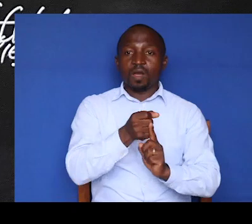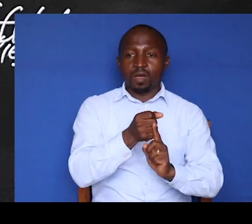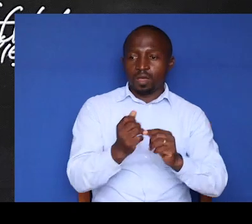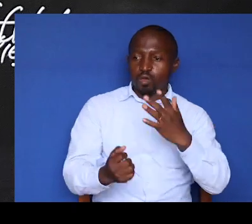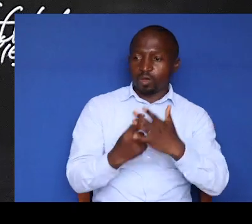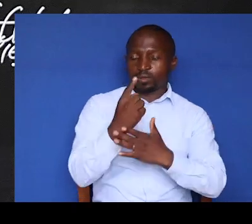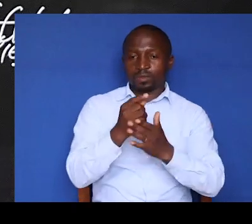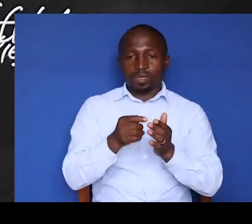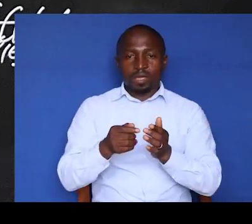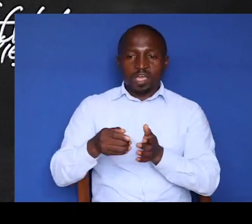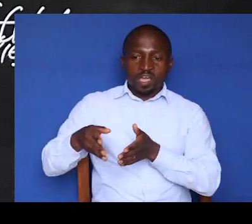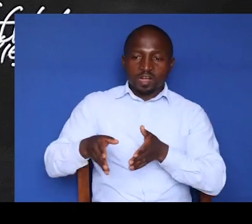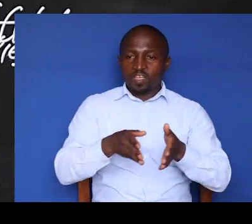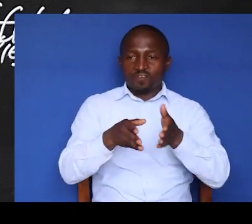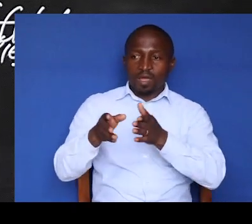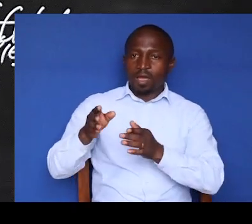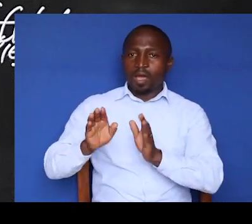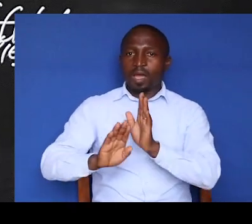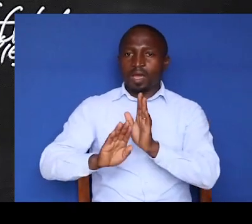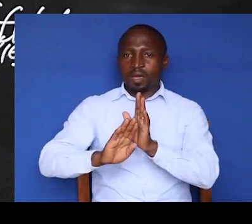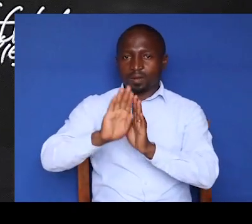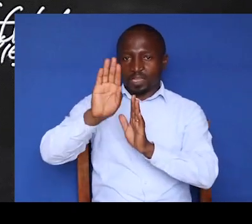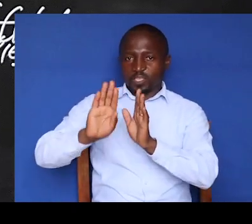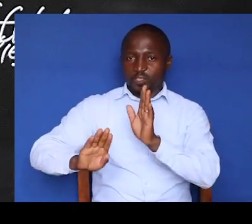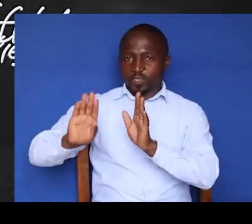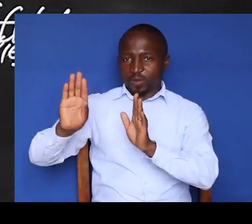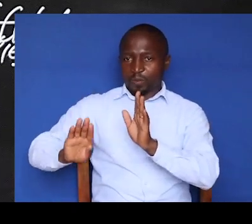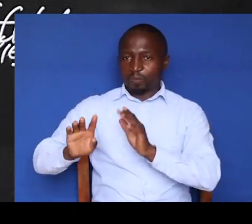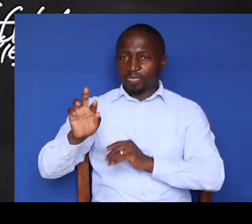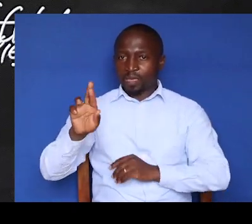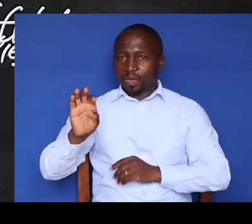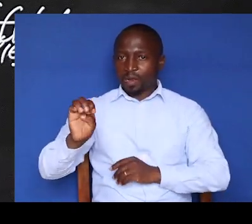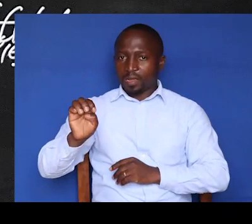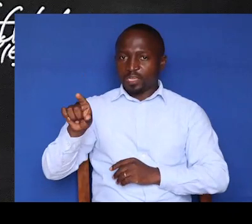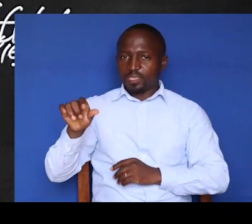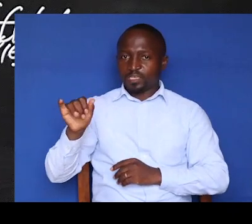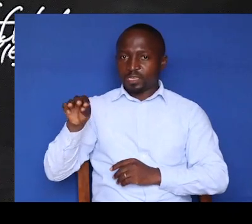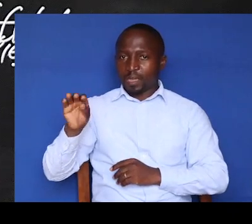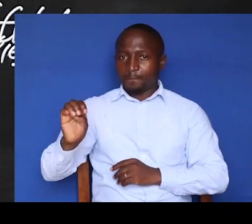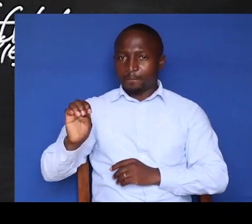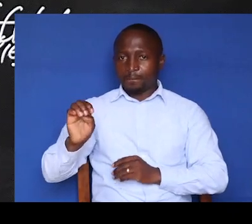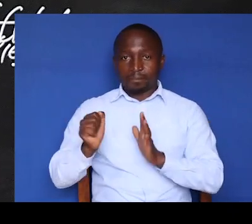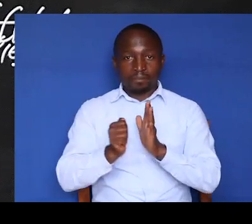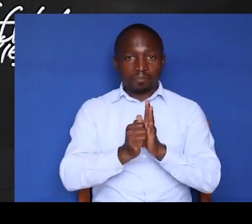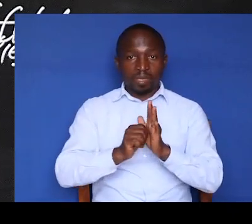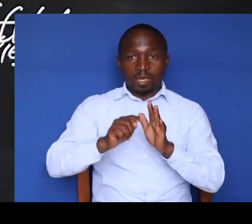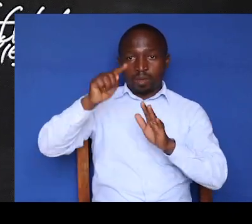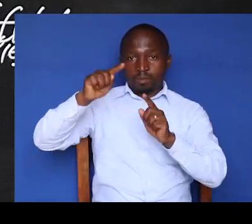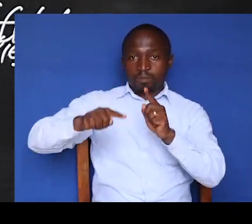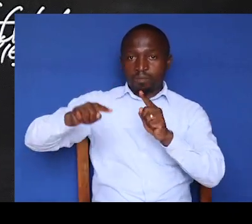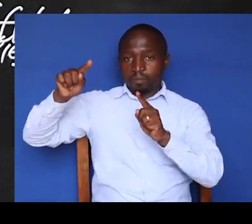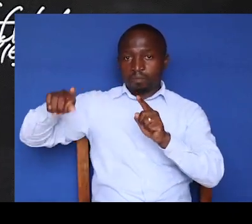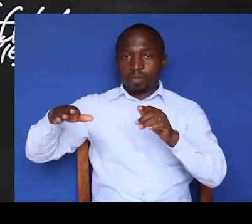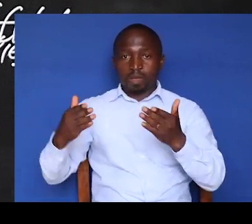of river regime. My dear students, the way I have given here, I hope